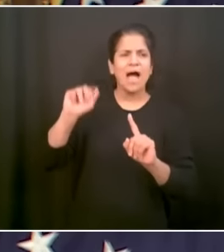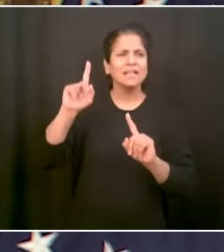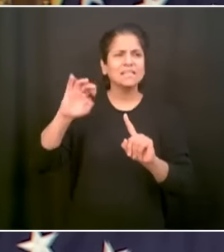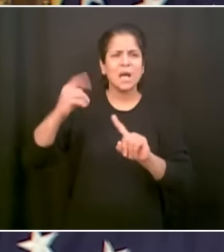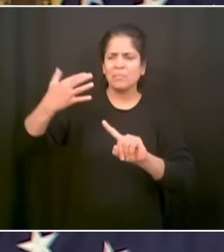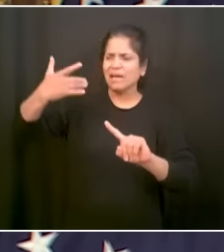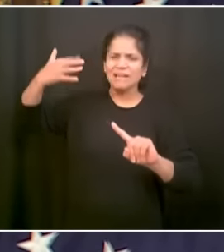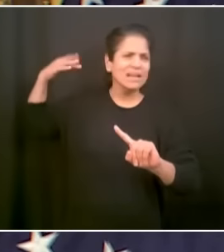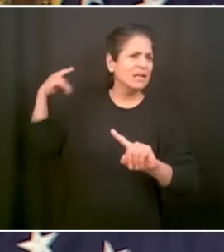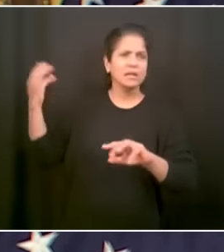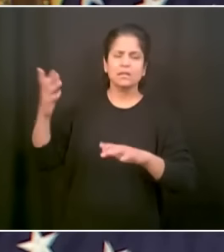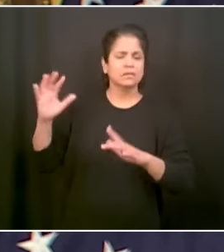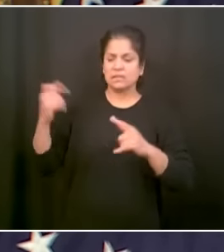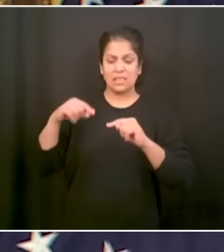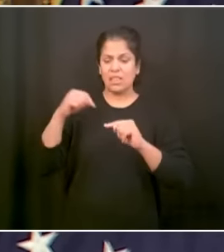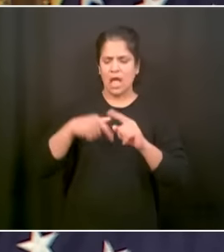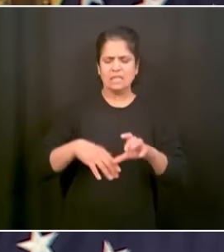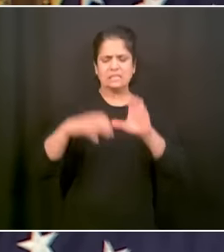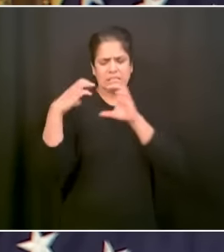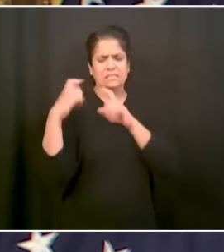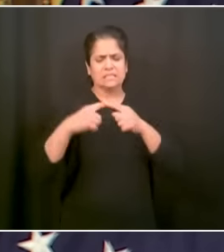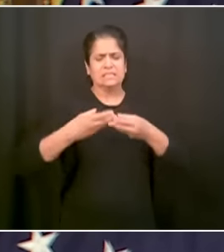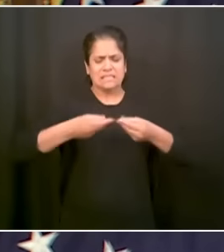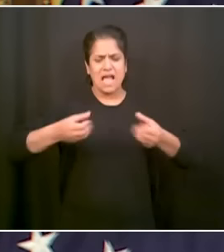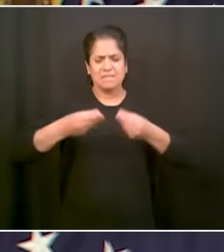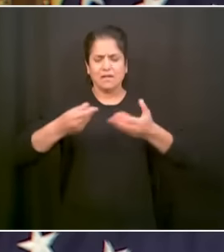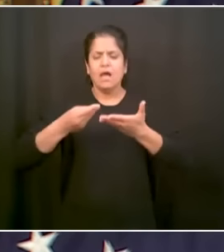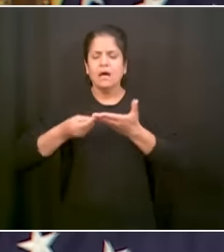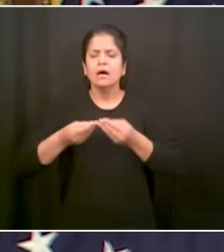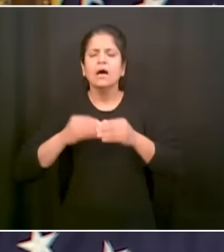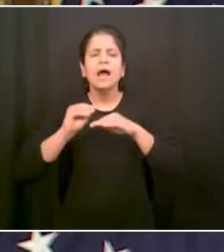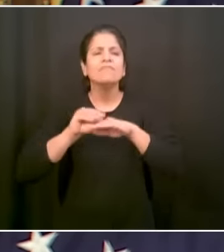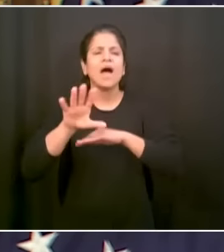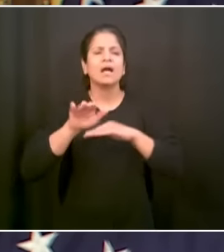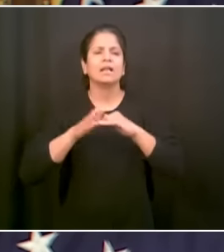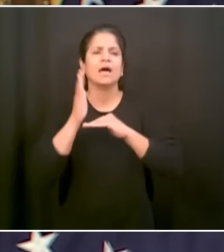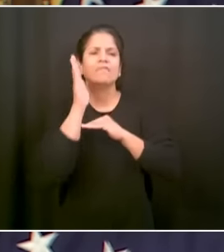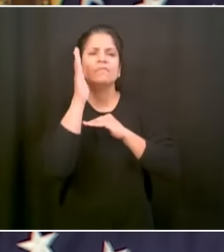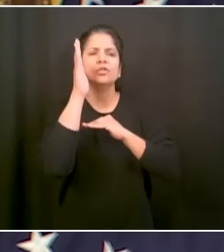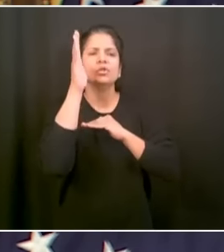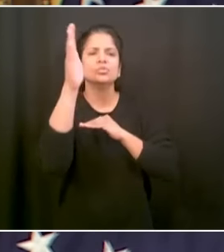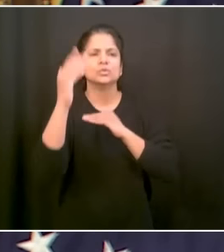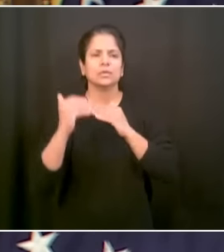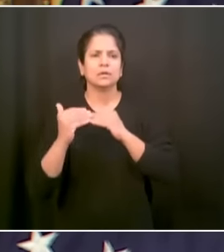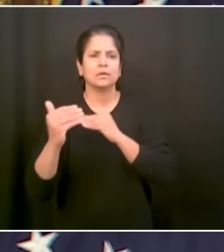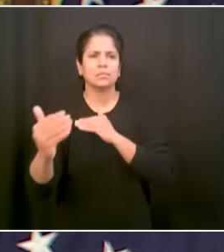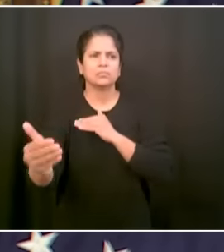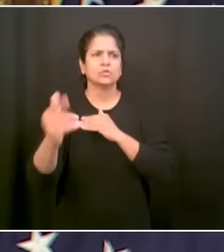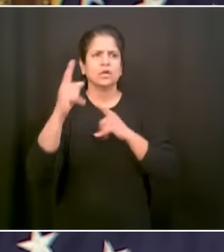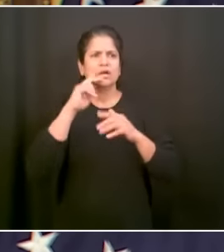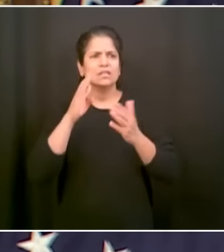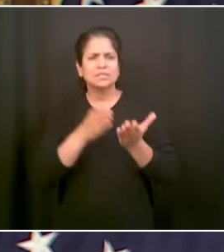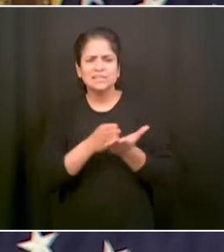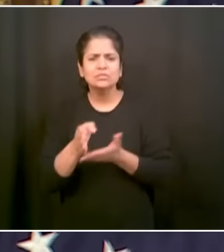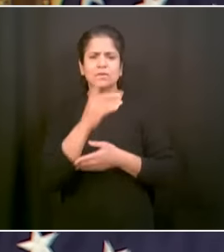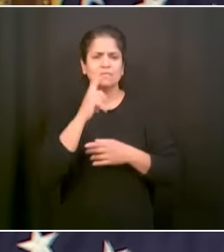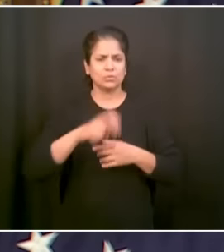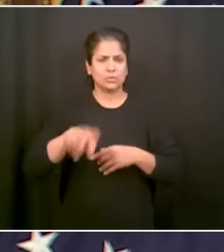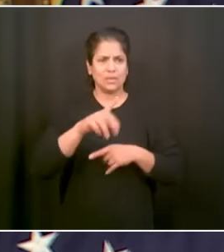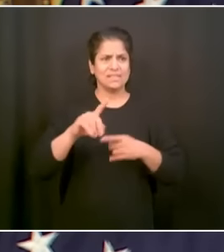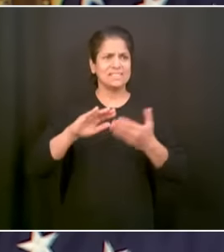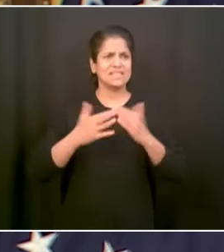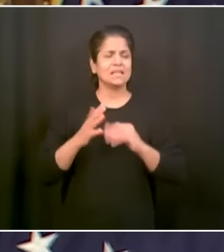and chart a new course for our city. It will be difficult, but anything worth doing always is. Thank